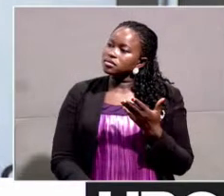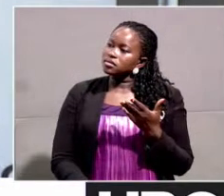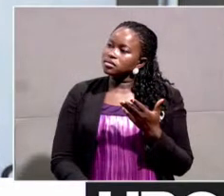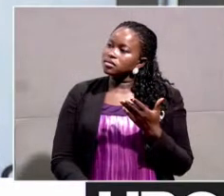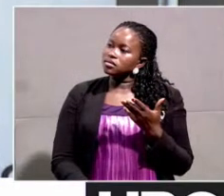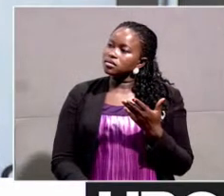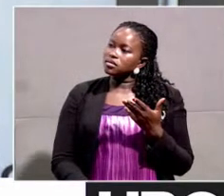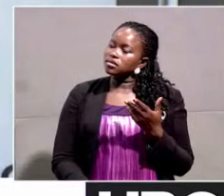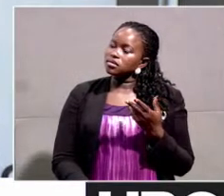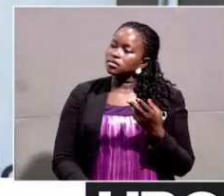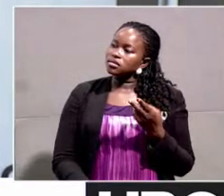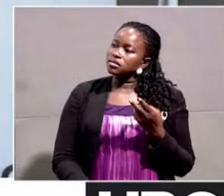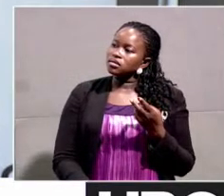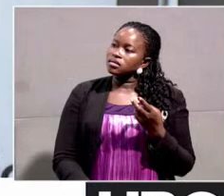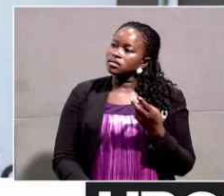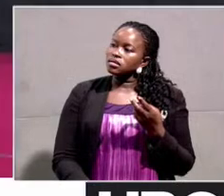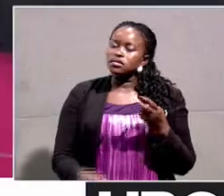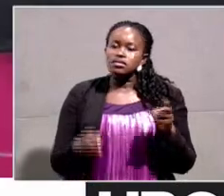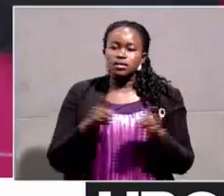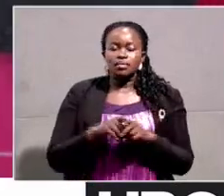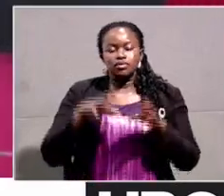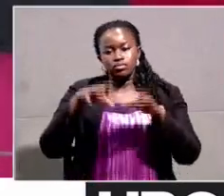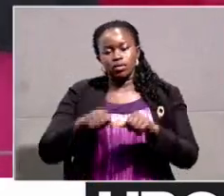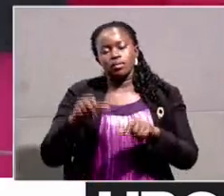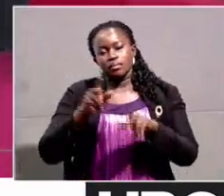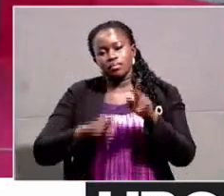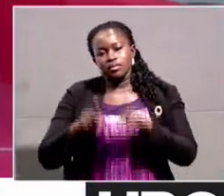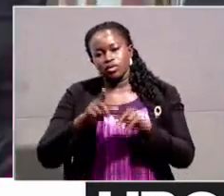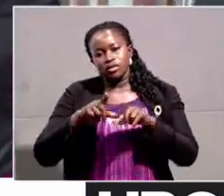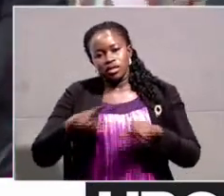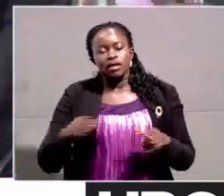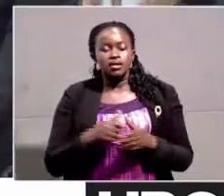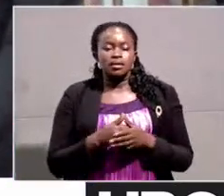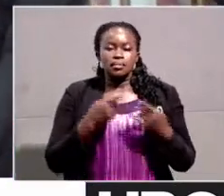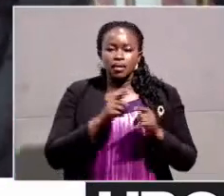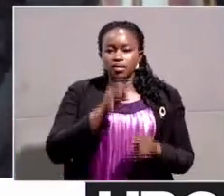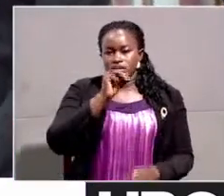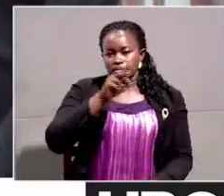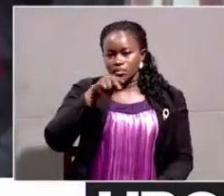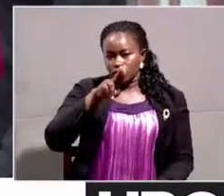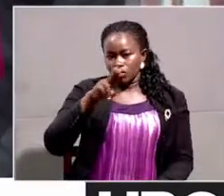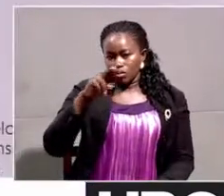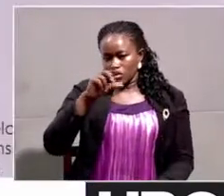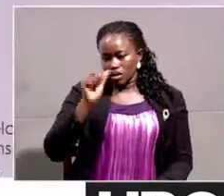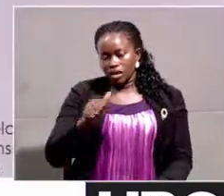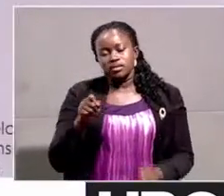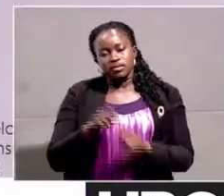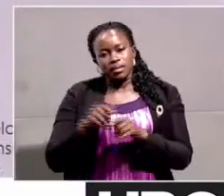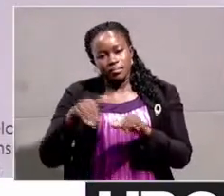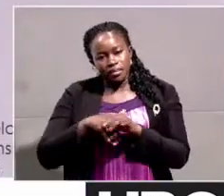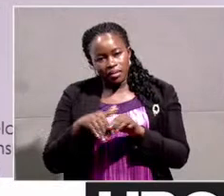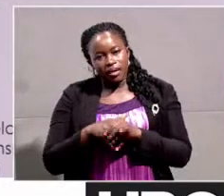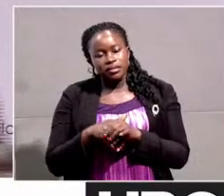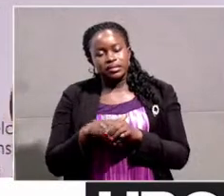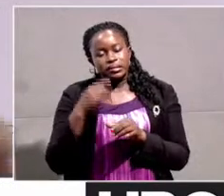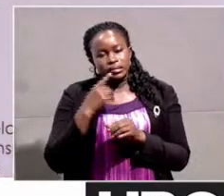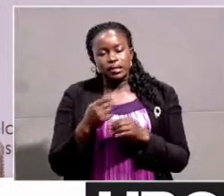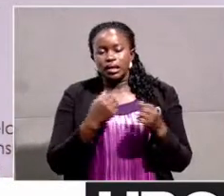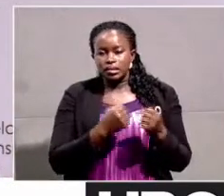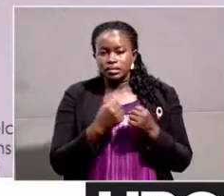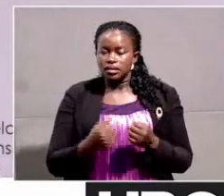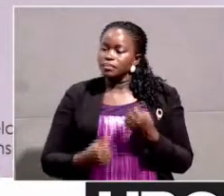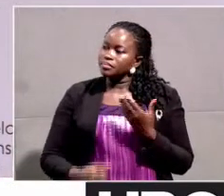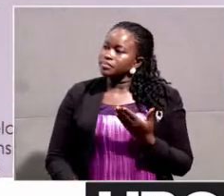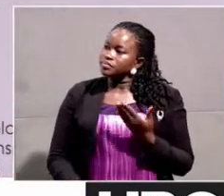take people's land. However, Mpoga and his members had some challenges. But then action gets to be